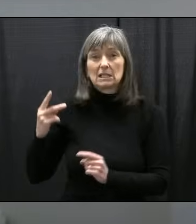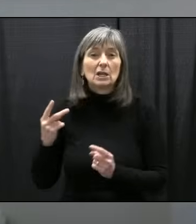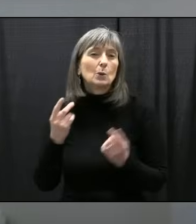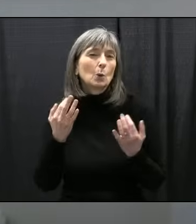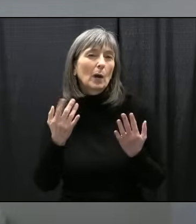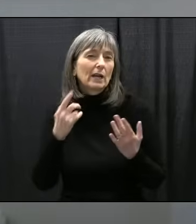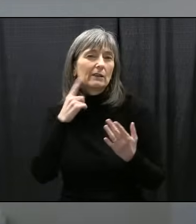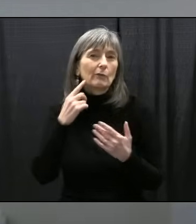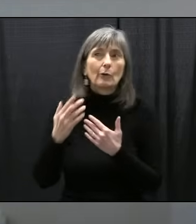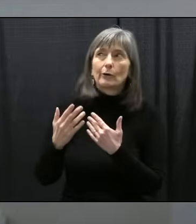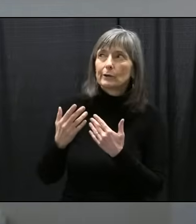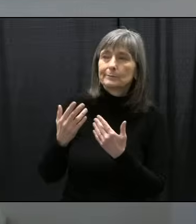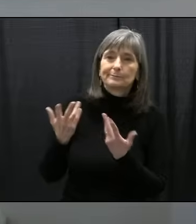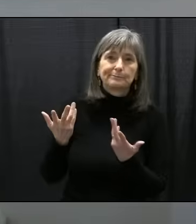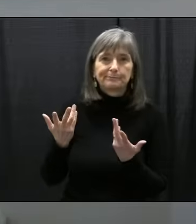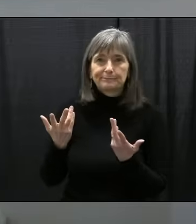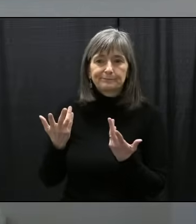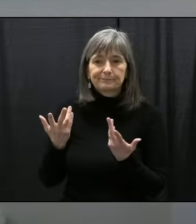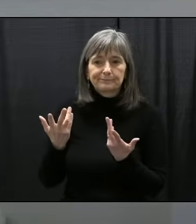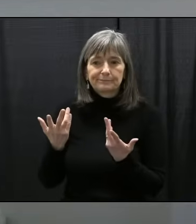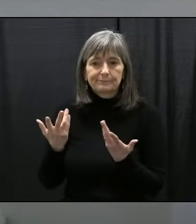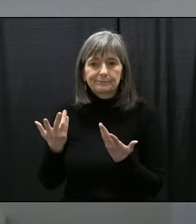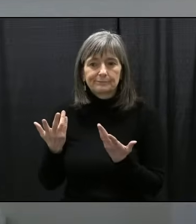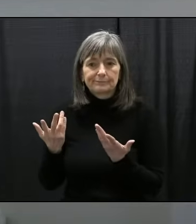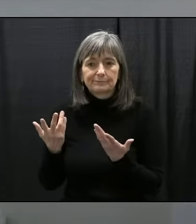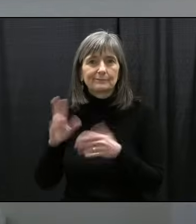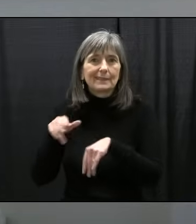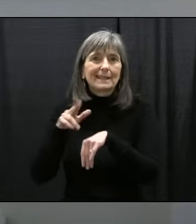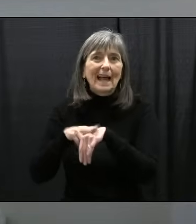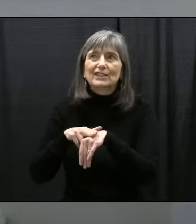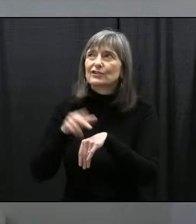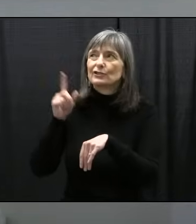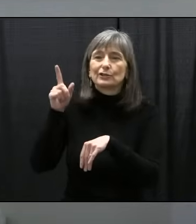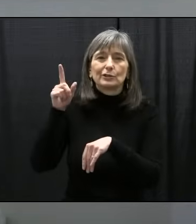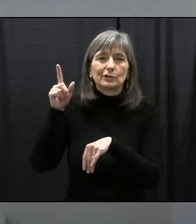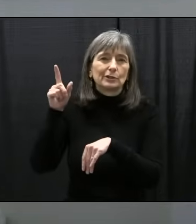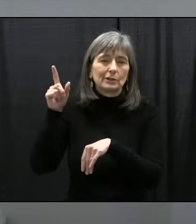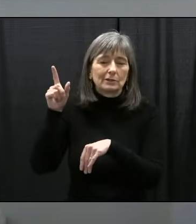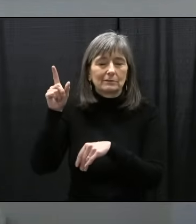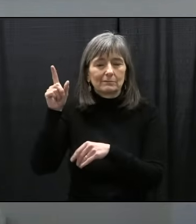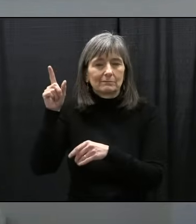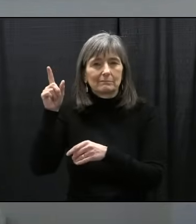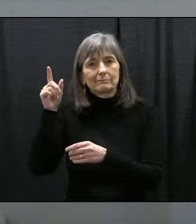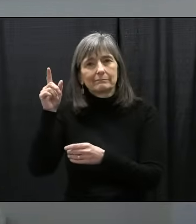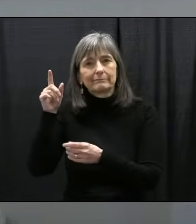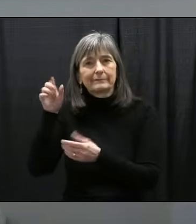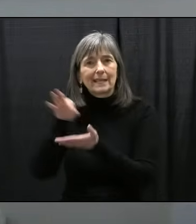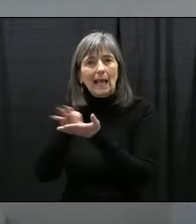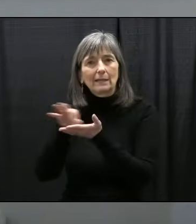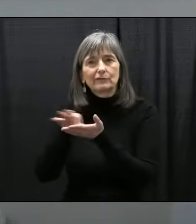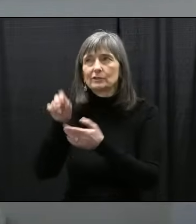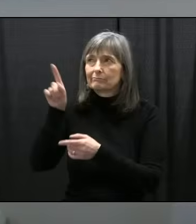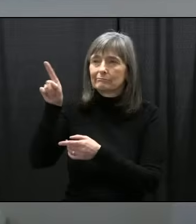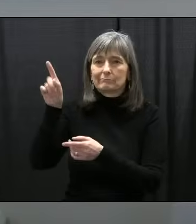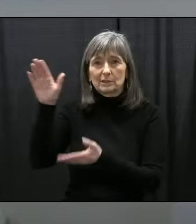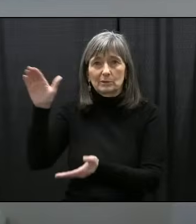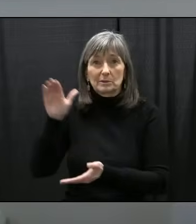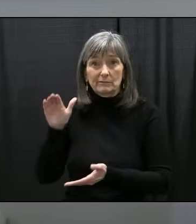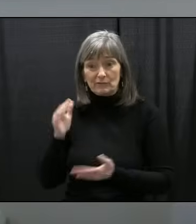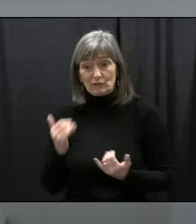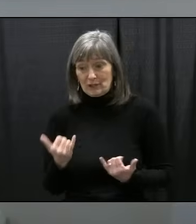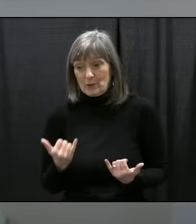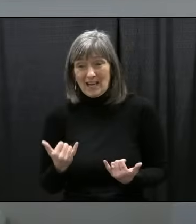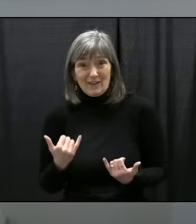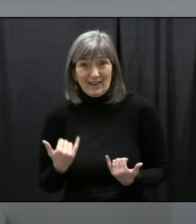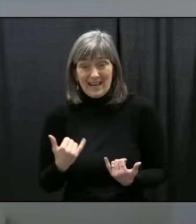shipping advice from the national inventory. And as of coming to this briefing, that had not been received